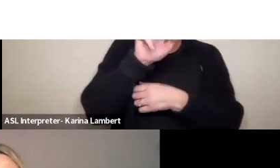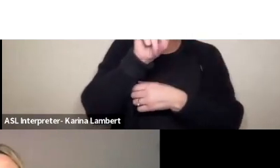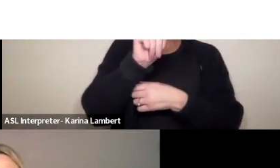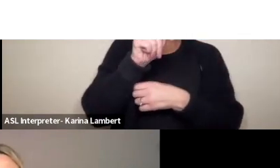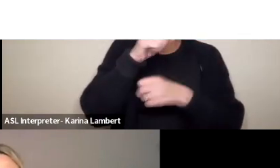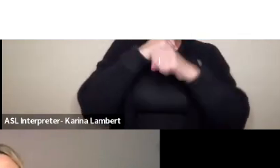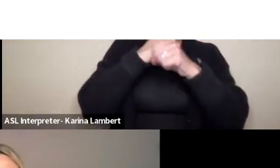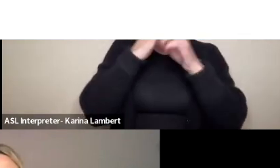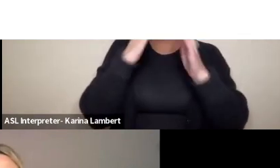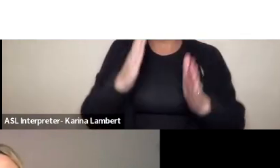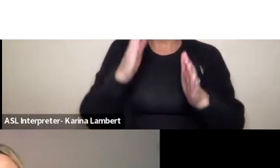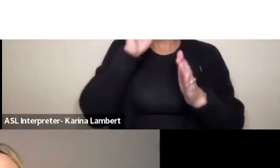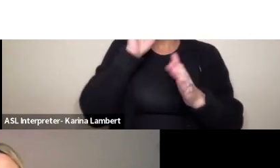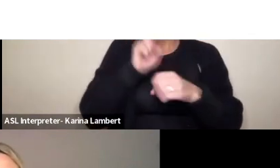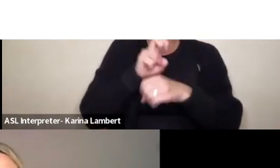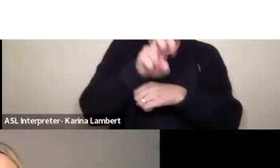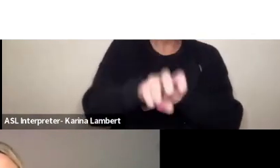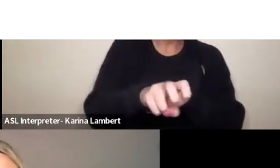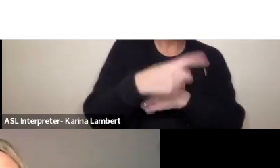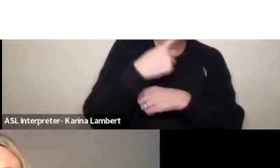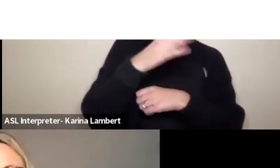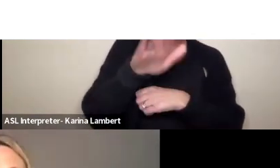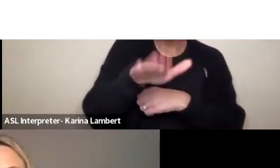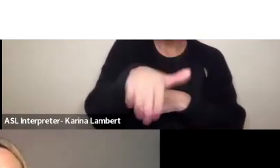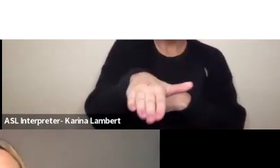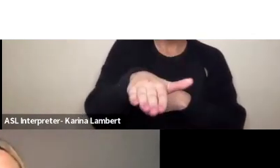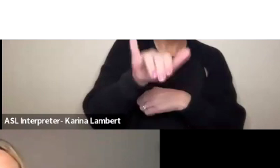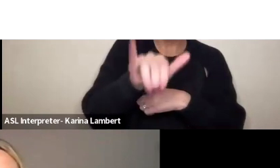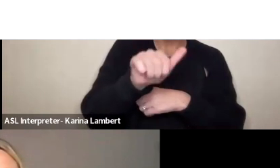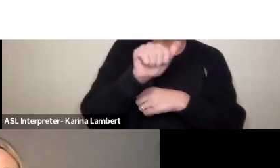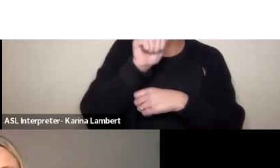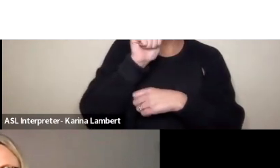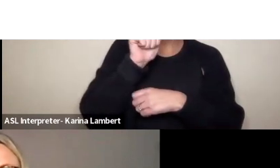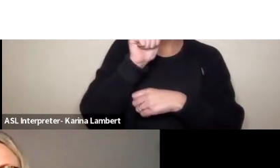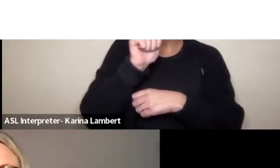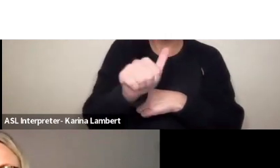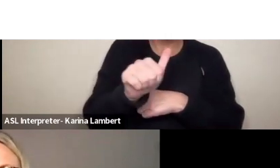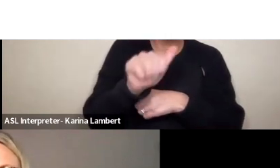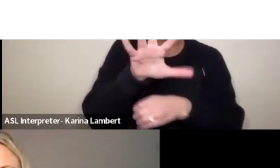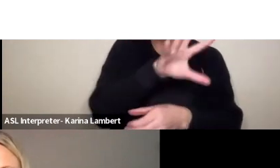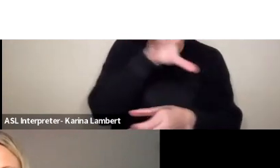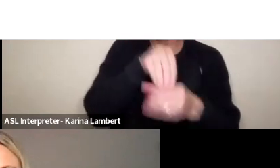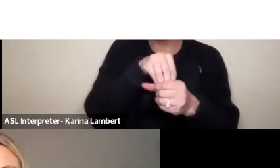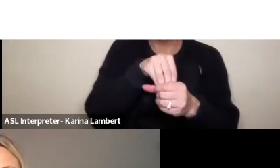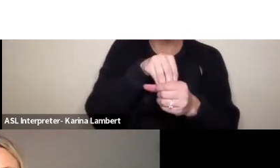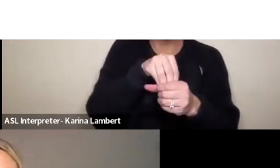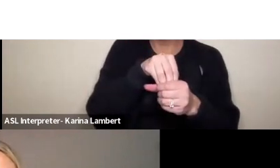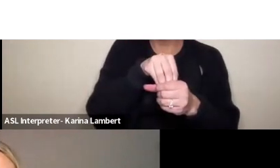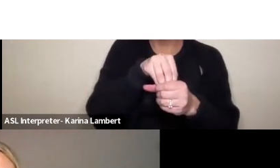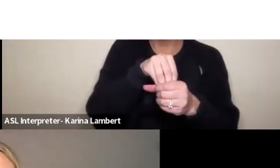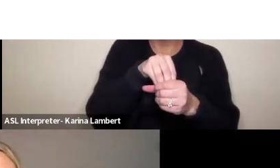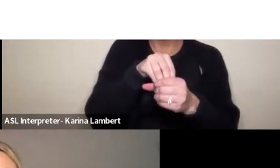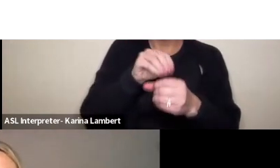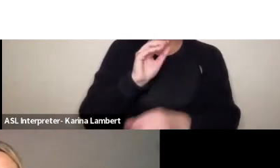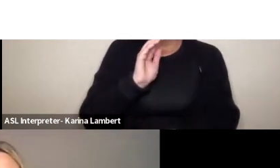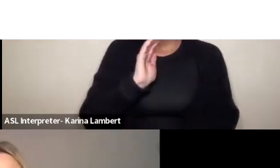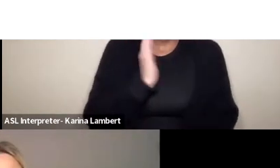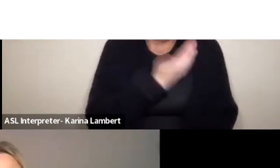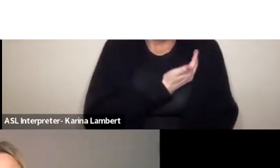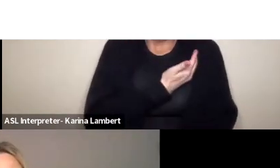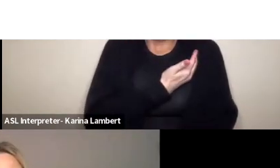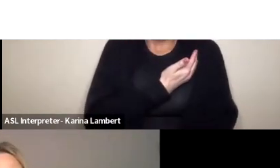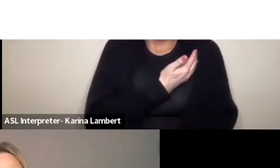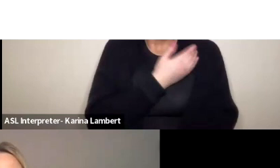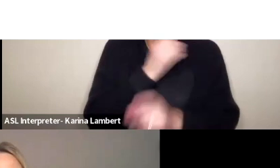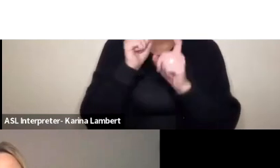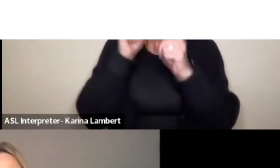to step in and say, you know what, that was not included in our loved ones